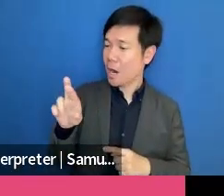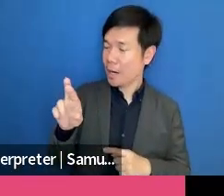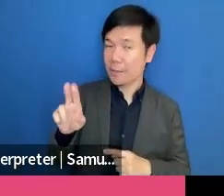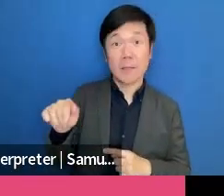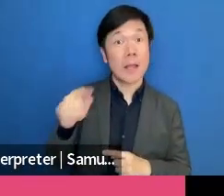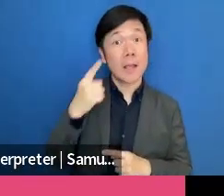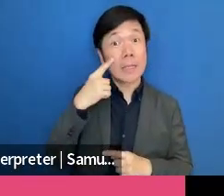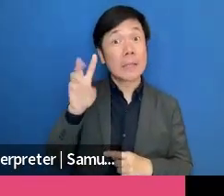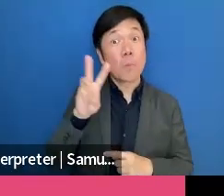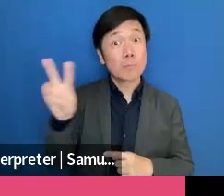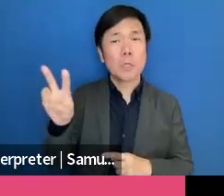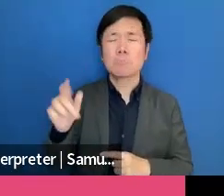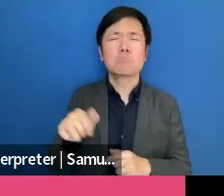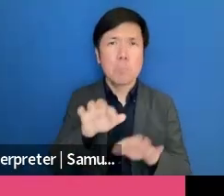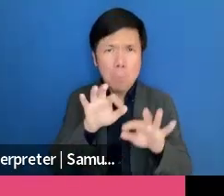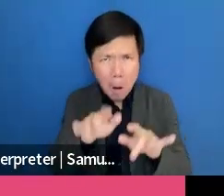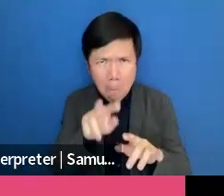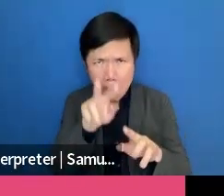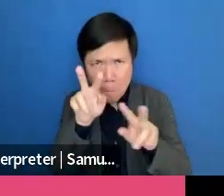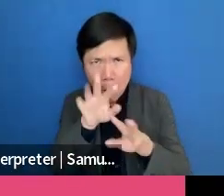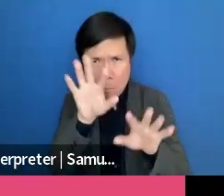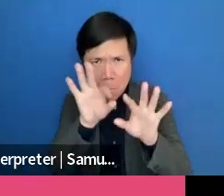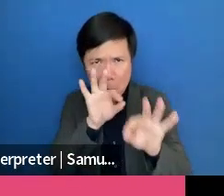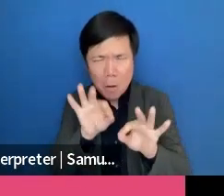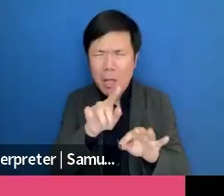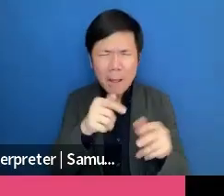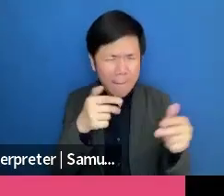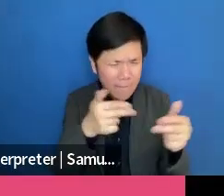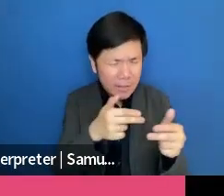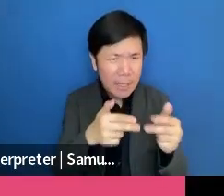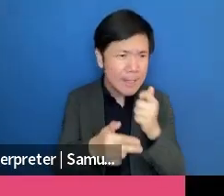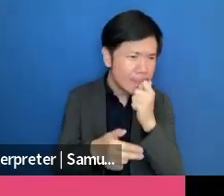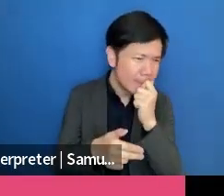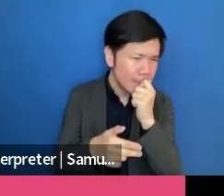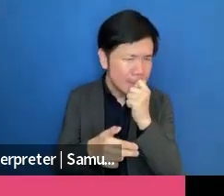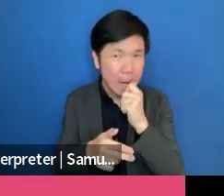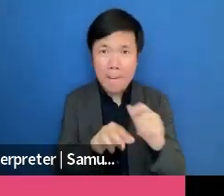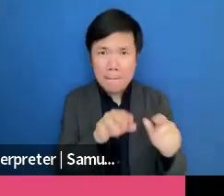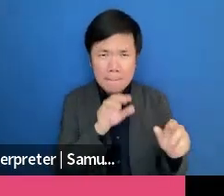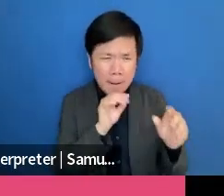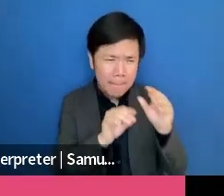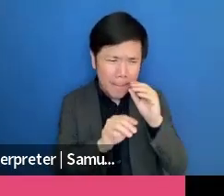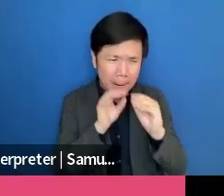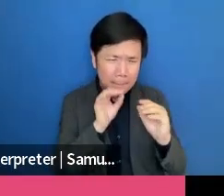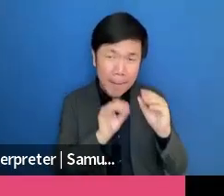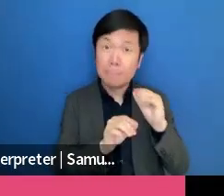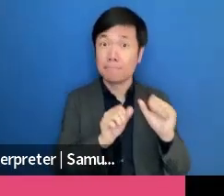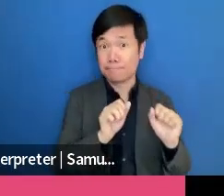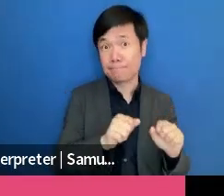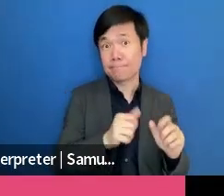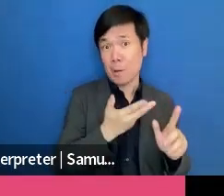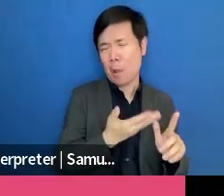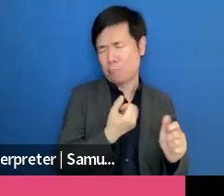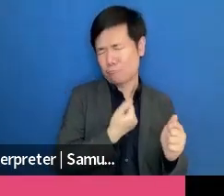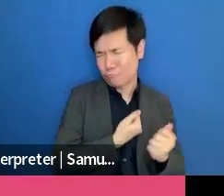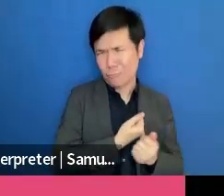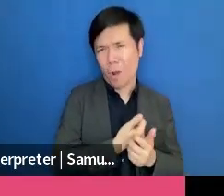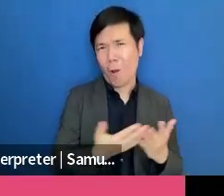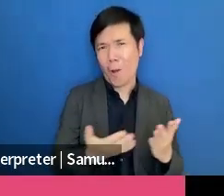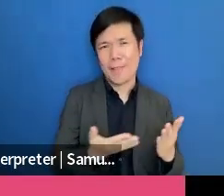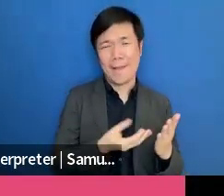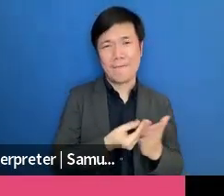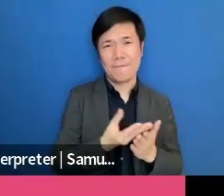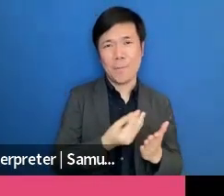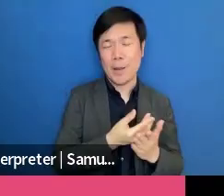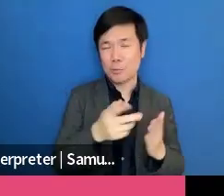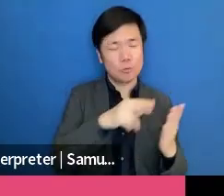access this at any time. If there was a slide that you found interesting and you want to refer back to it, rest assured you'll be able to